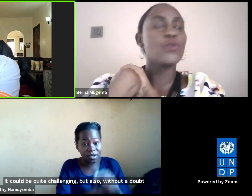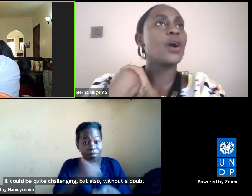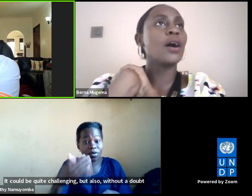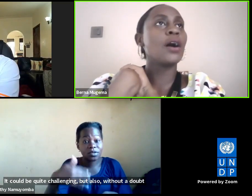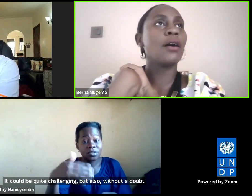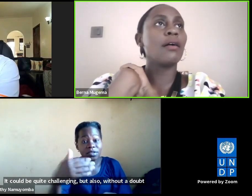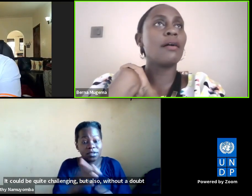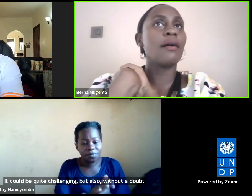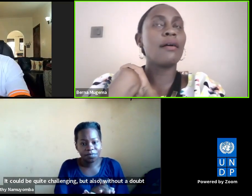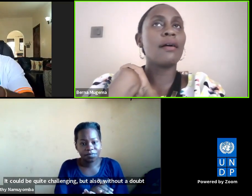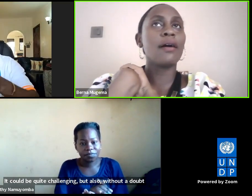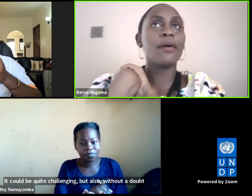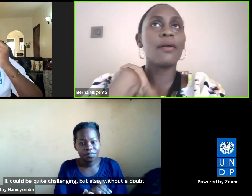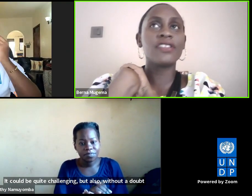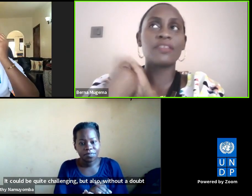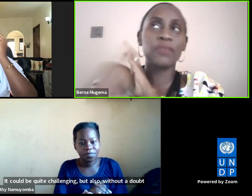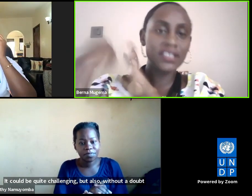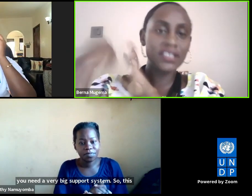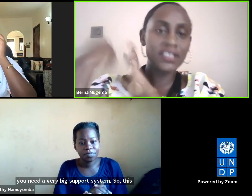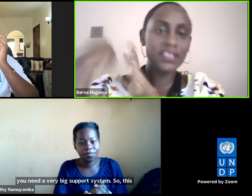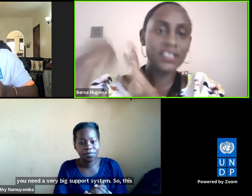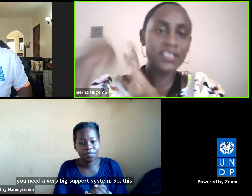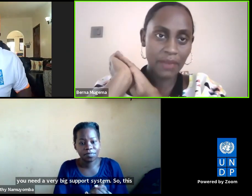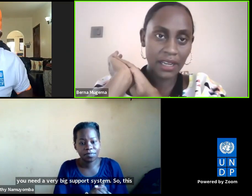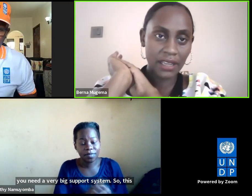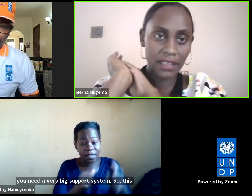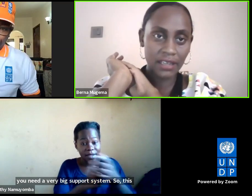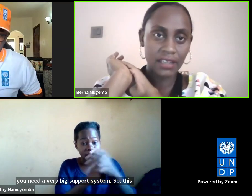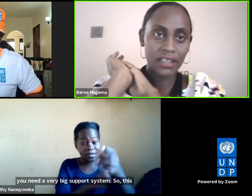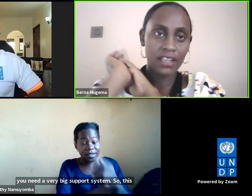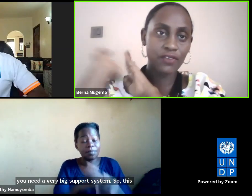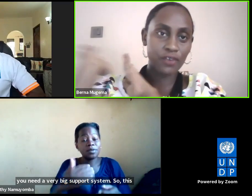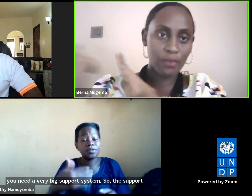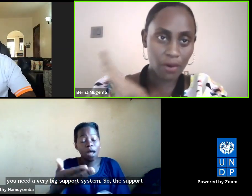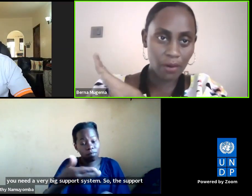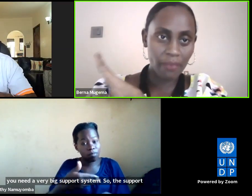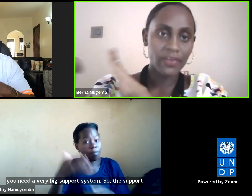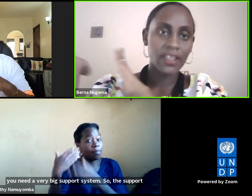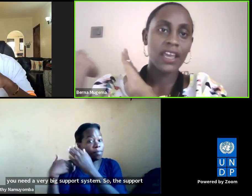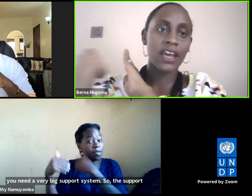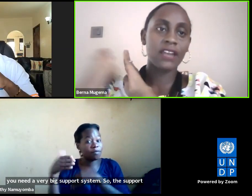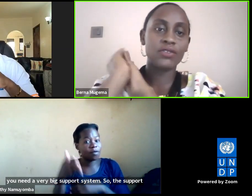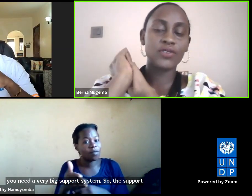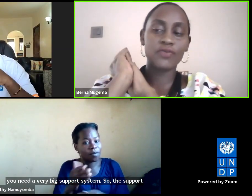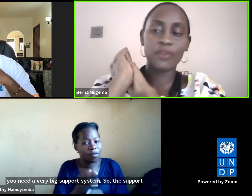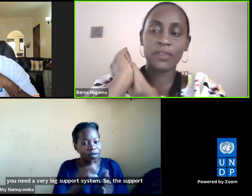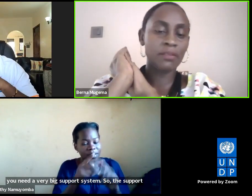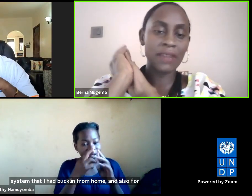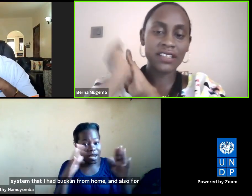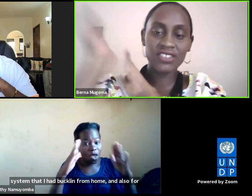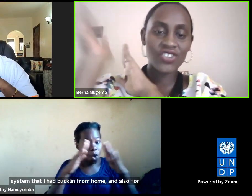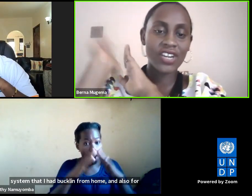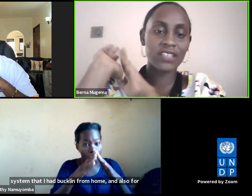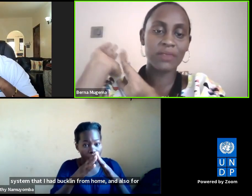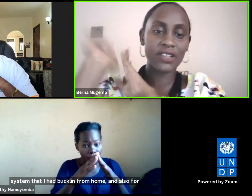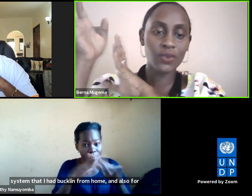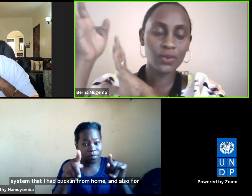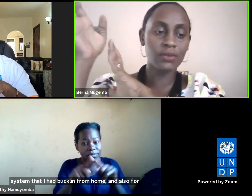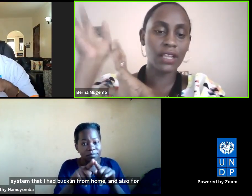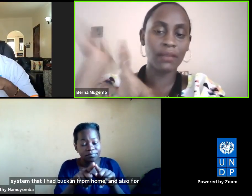So the support system that I had back then from home, and also from my